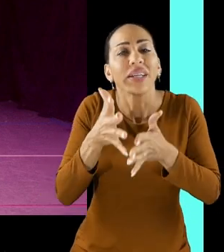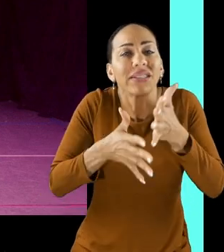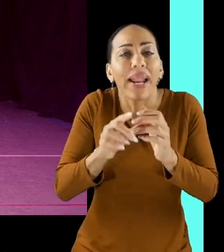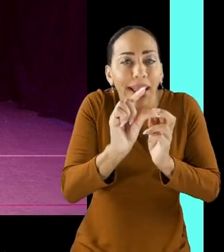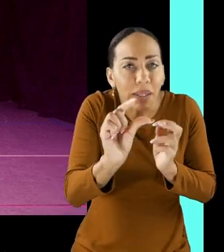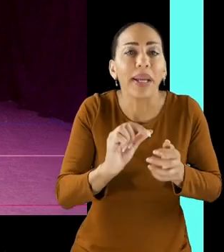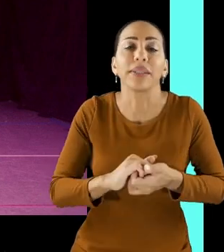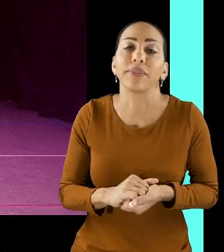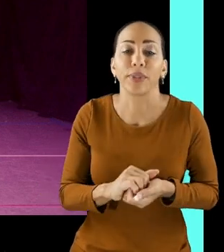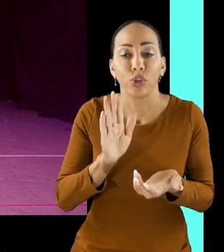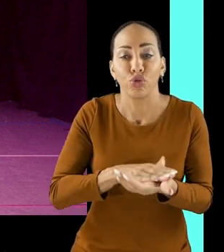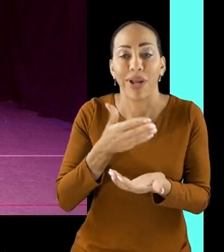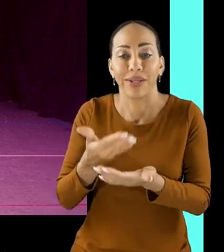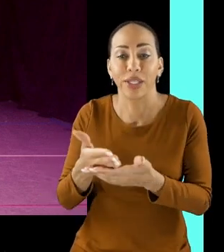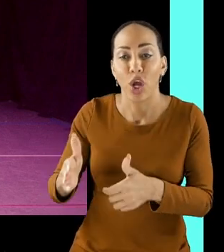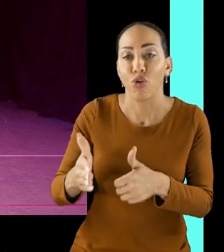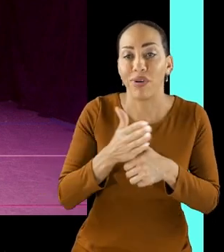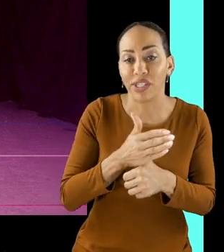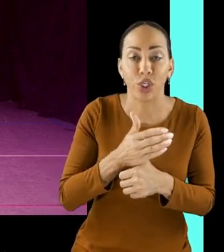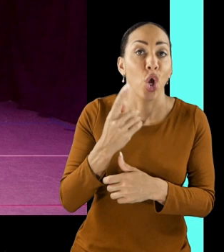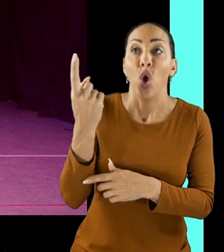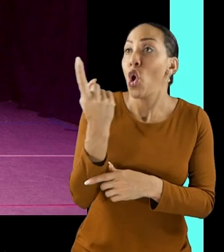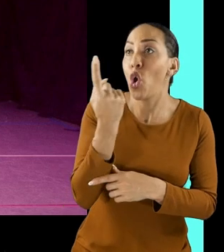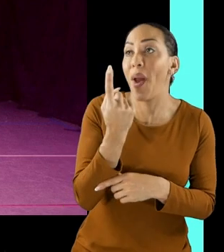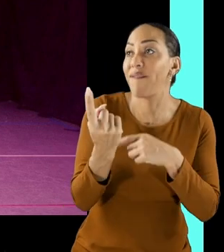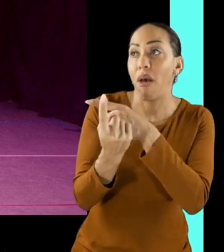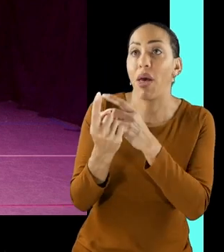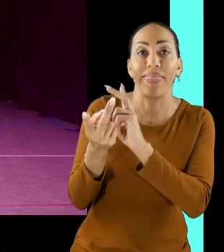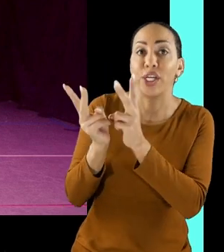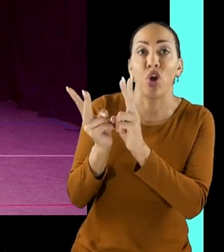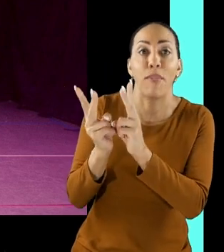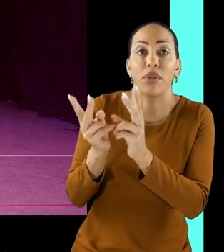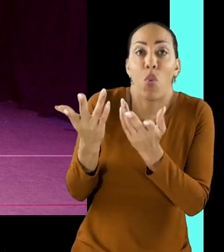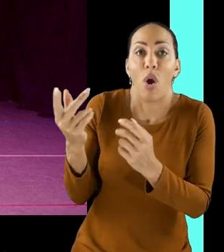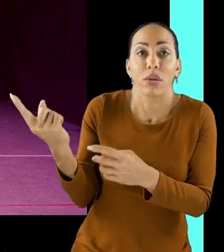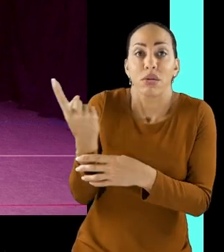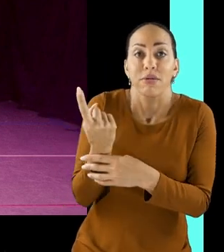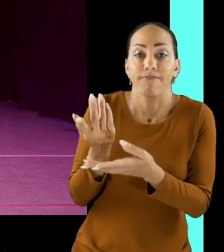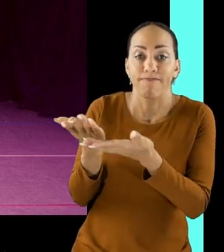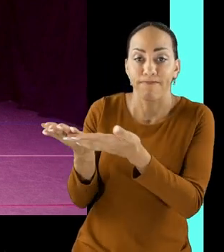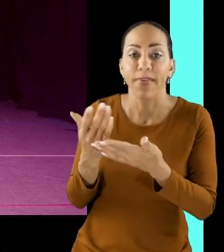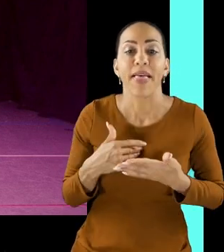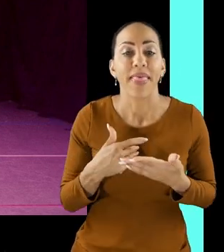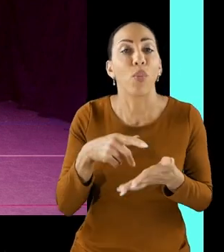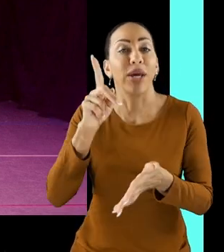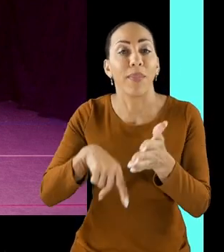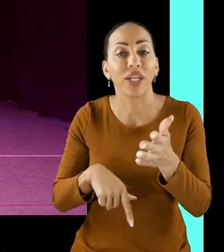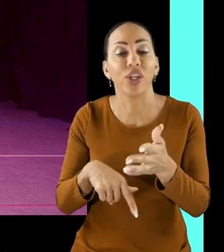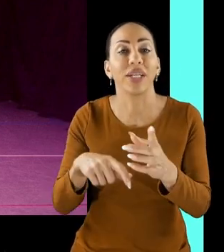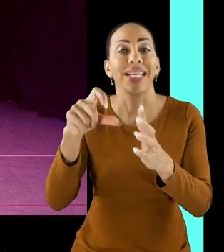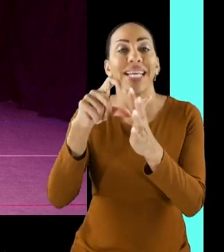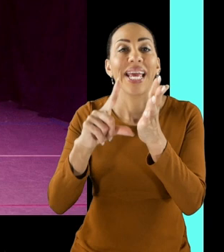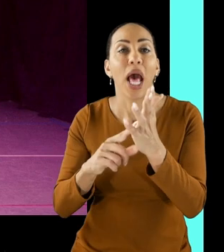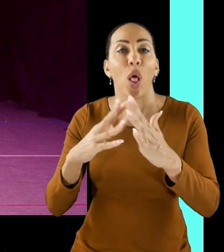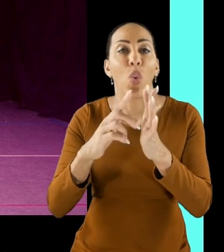amount. It was translated originally just by whoever was interpreting the performances. And then we commissioned DL Williams, who you saw in